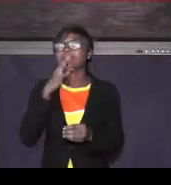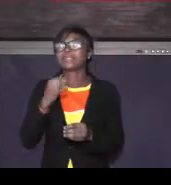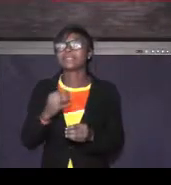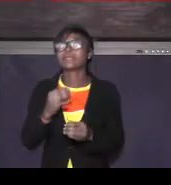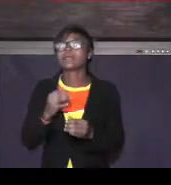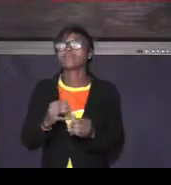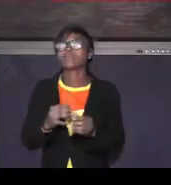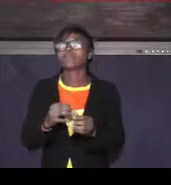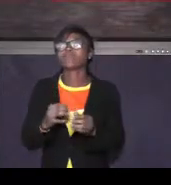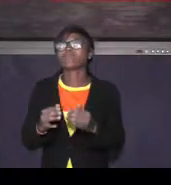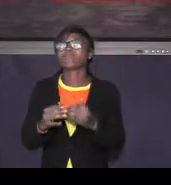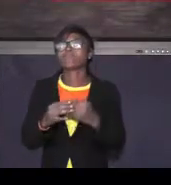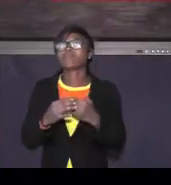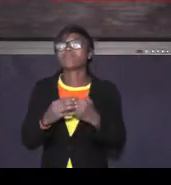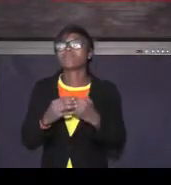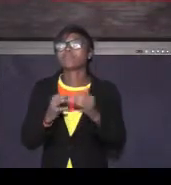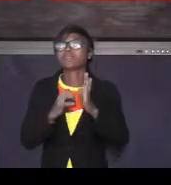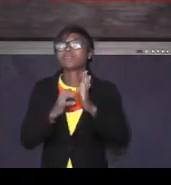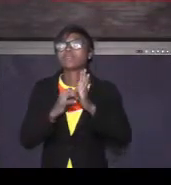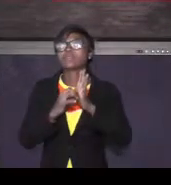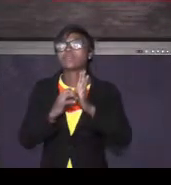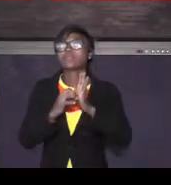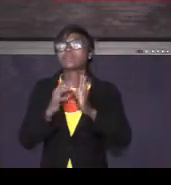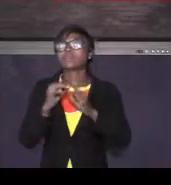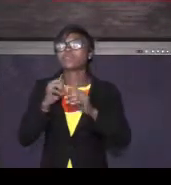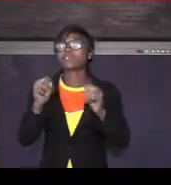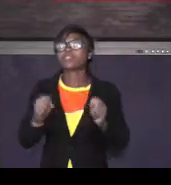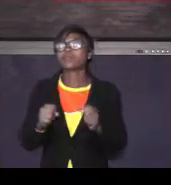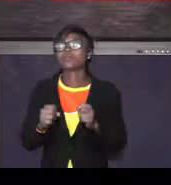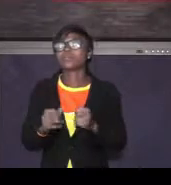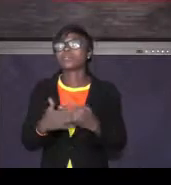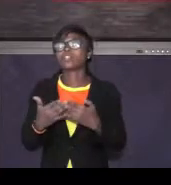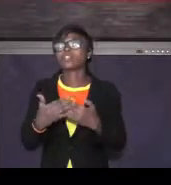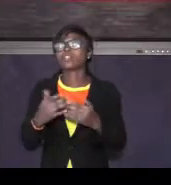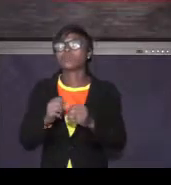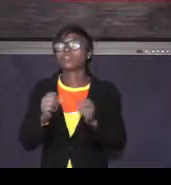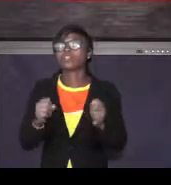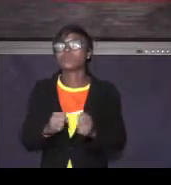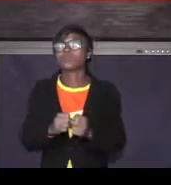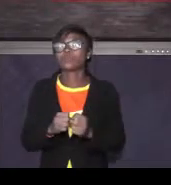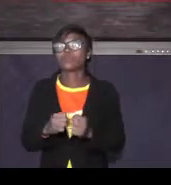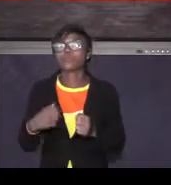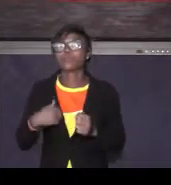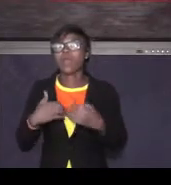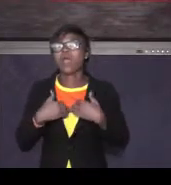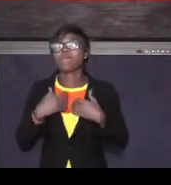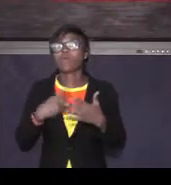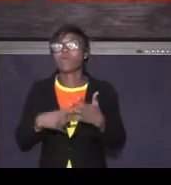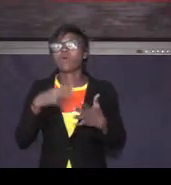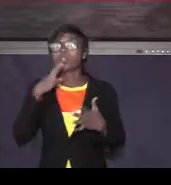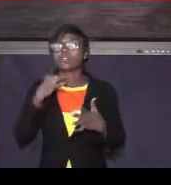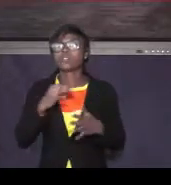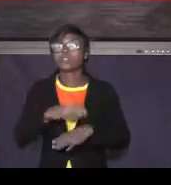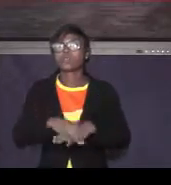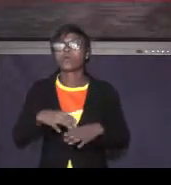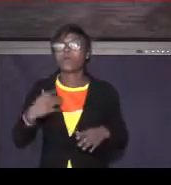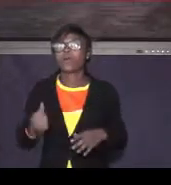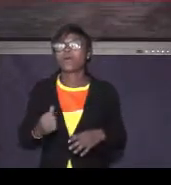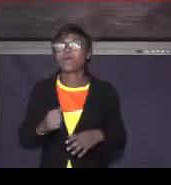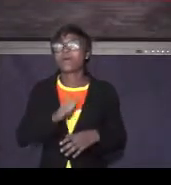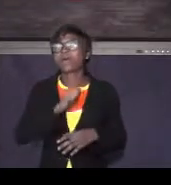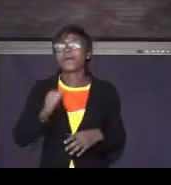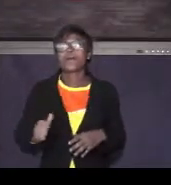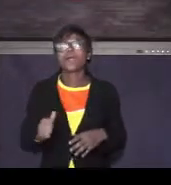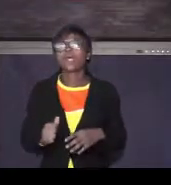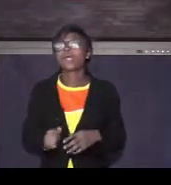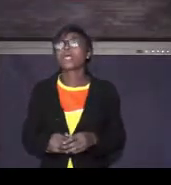name. When we now combine 2, 3, 4, 5 together to form an even bigger shape, we have what is called a compound